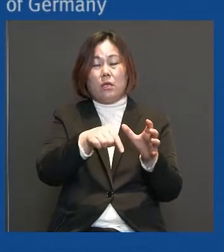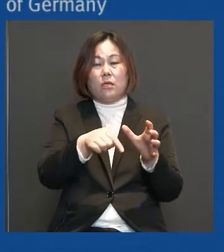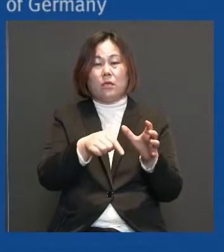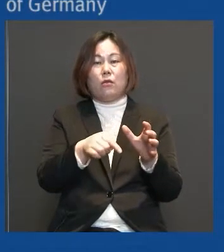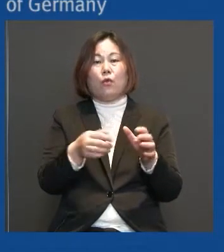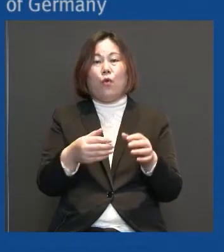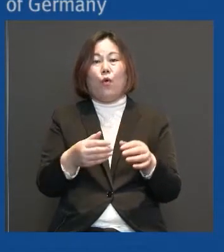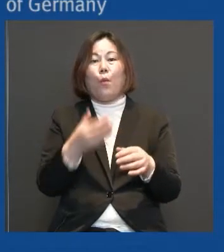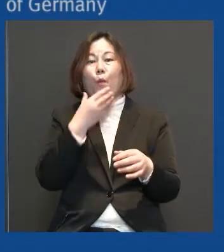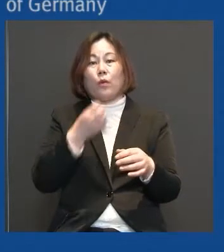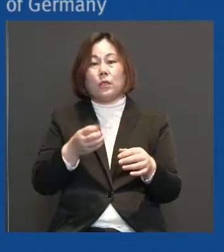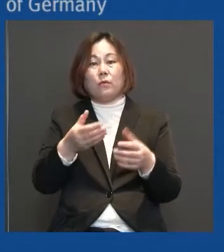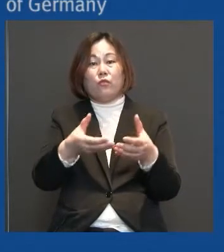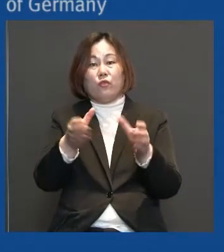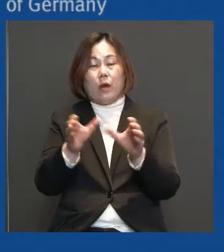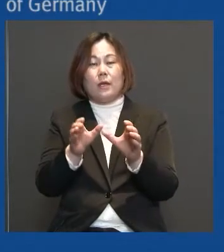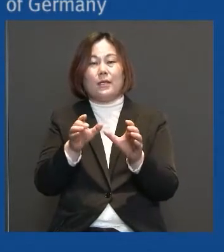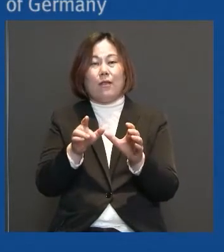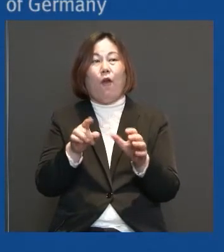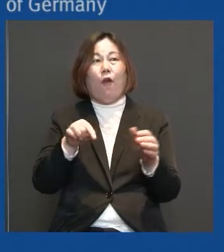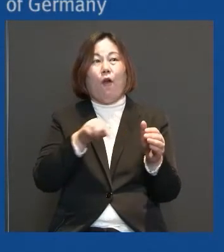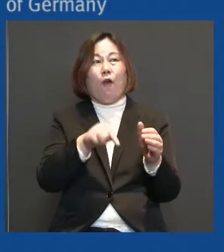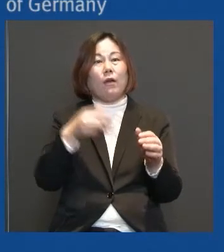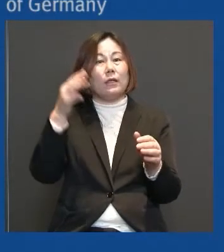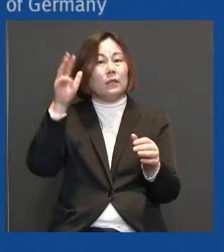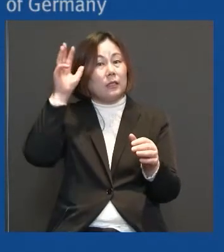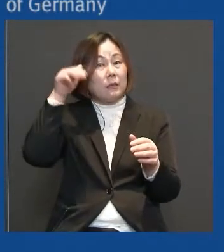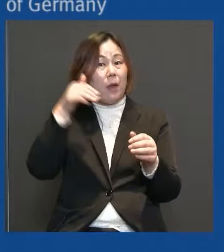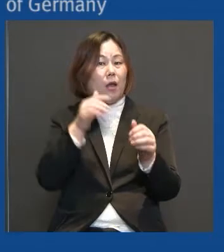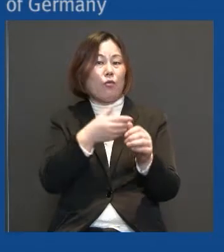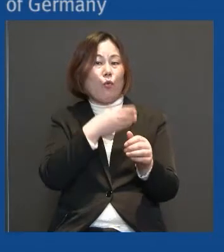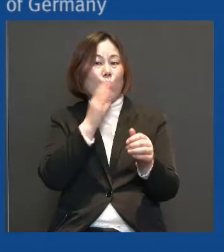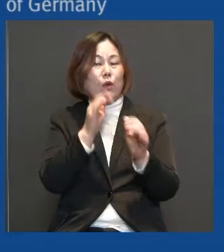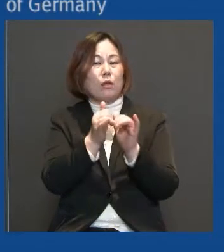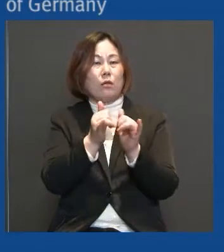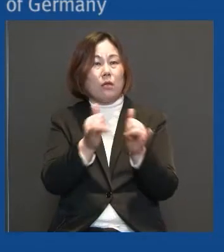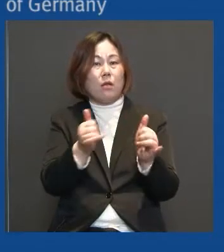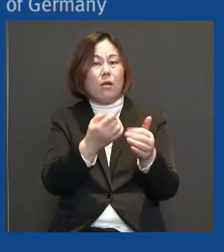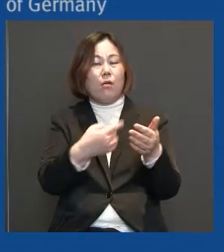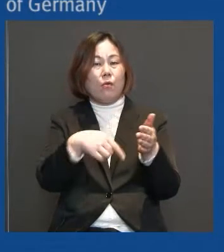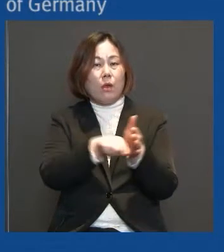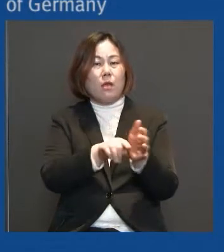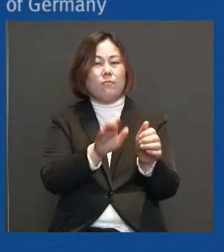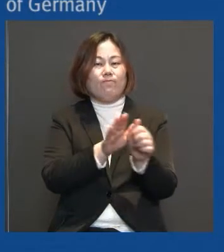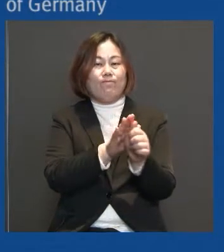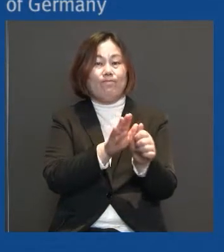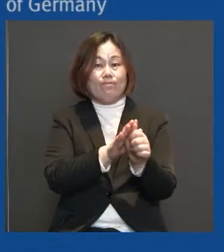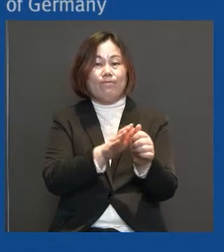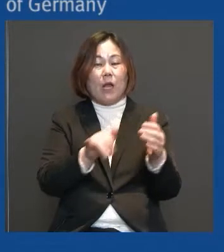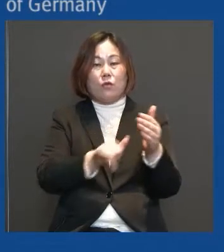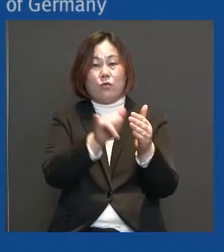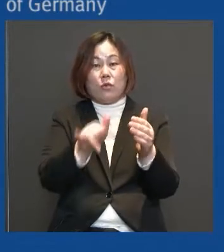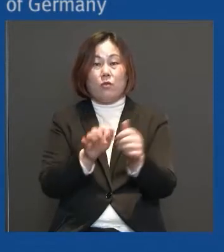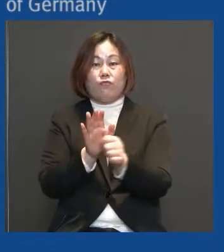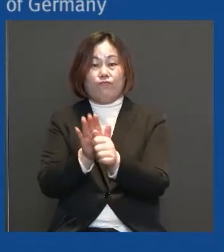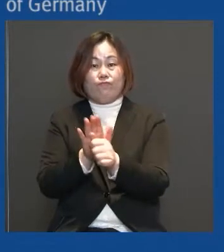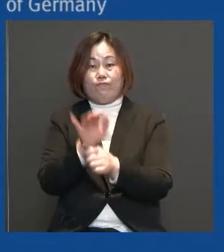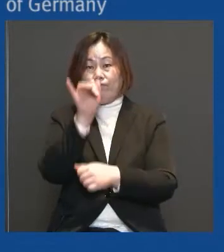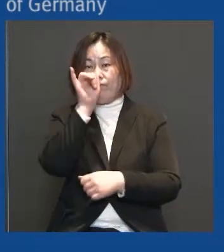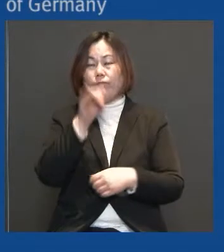their relatives, and build sustainable structures for the future to secure the inclusion in society as a whole.